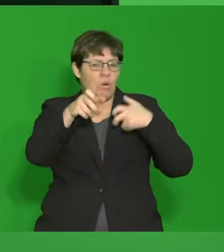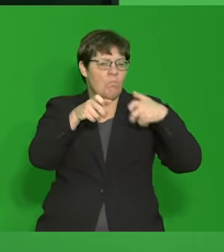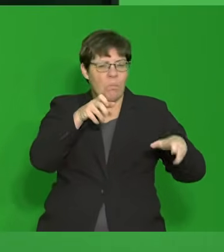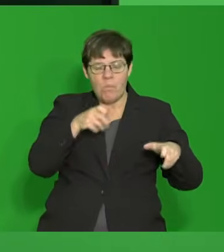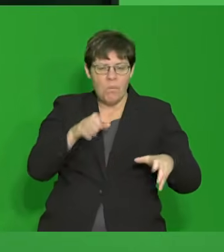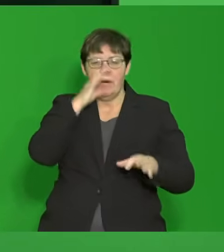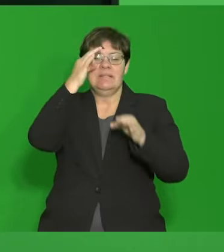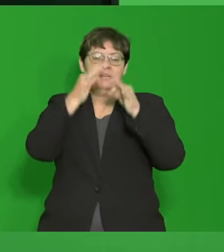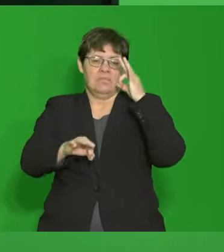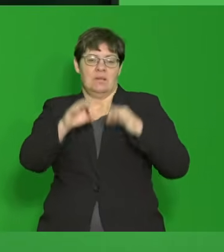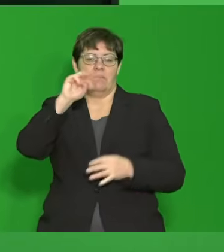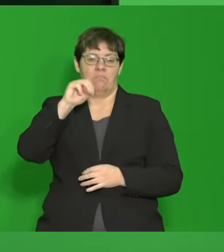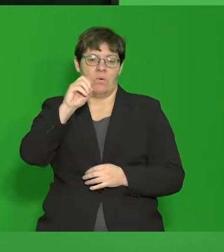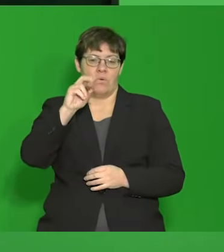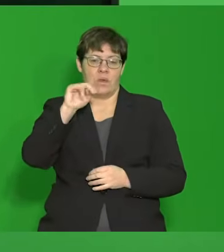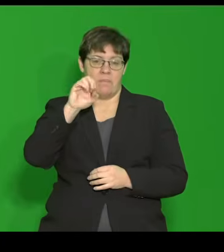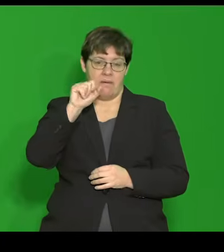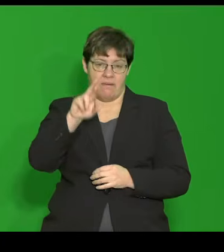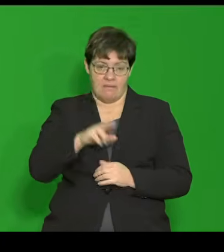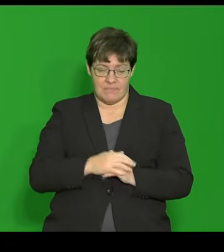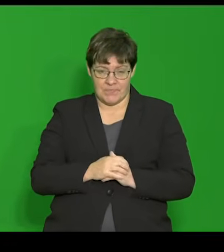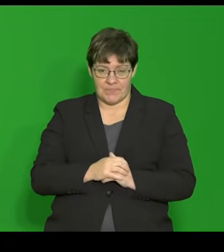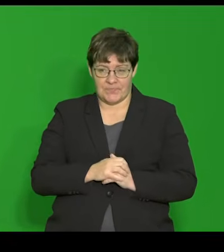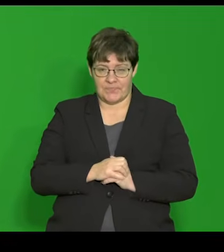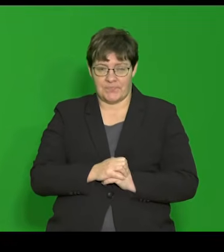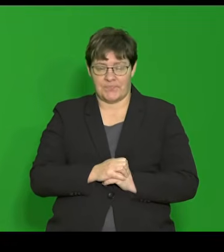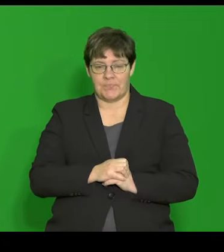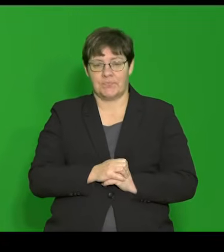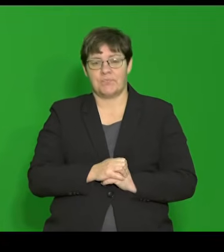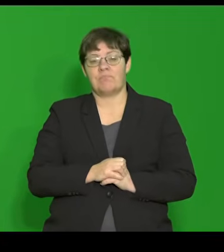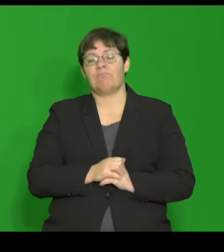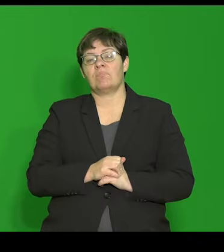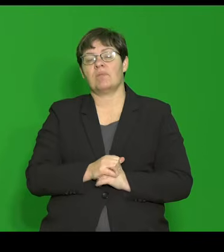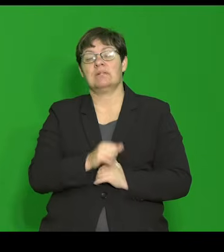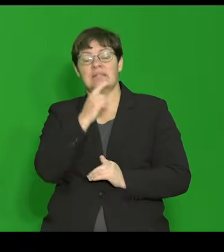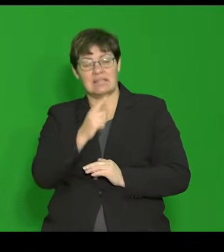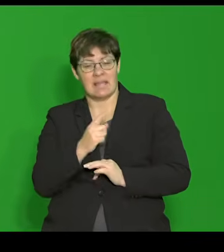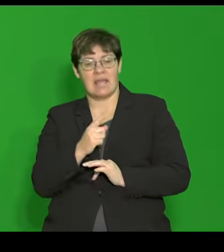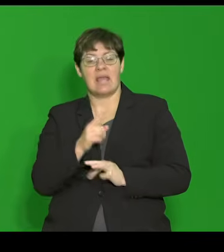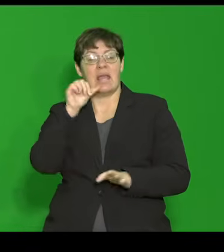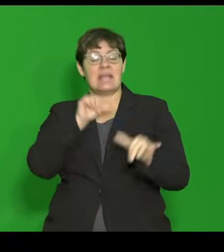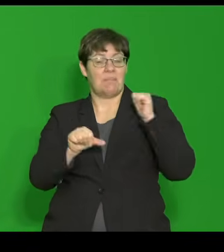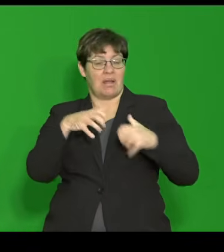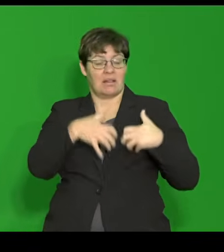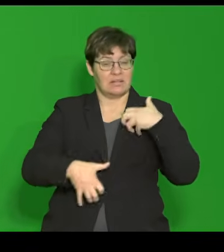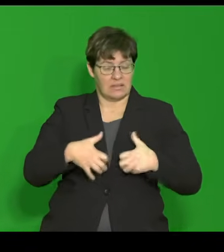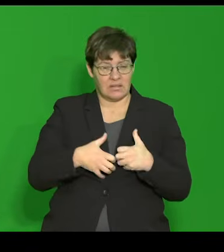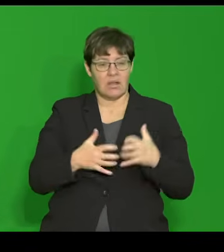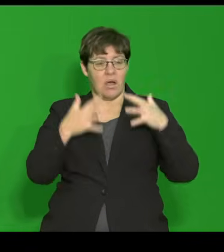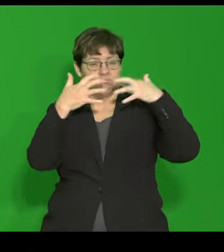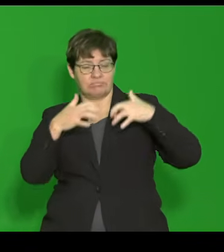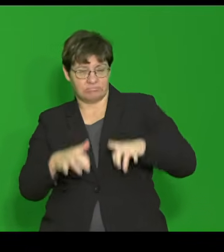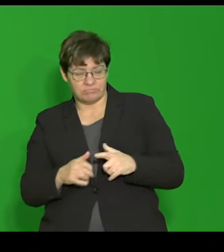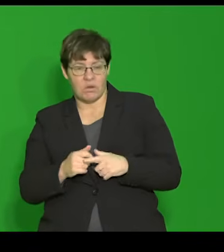into the simplest monomers. Right, so as I mentioned, chemical digestion is the breakdown